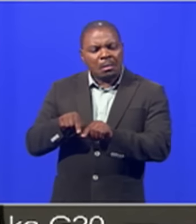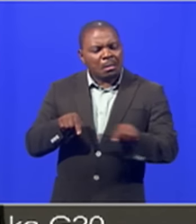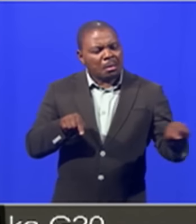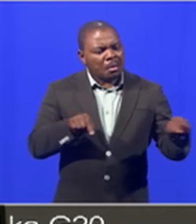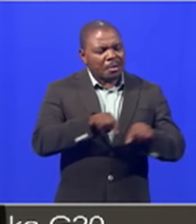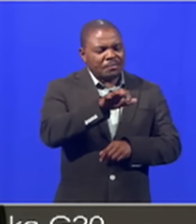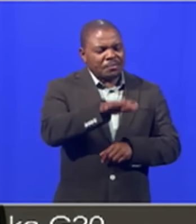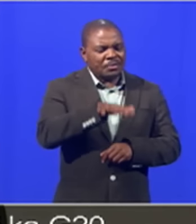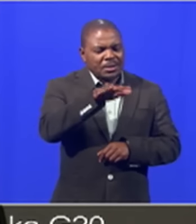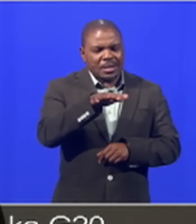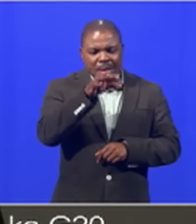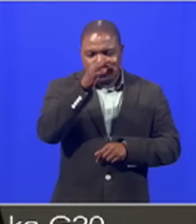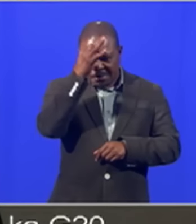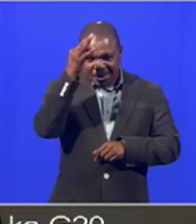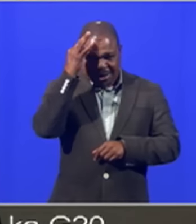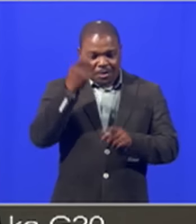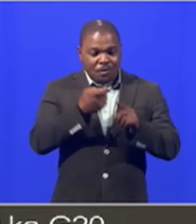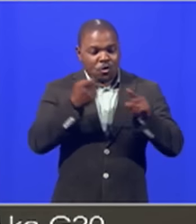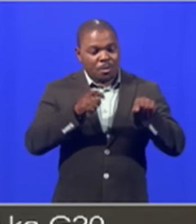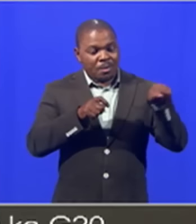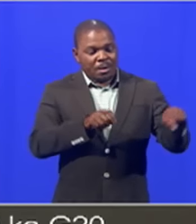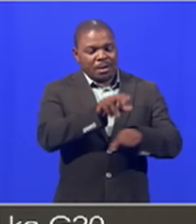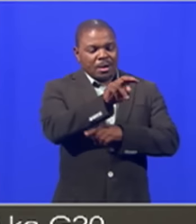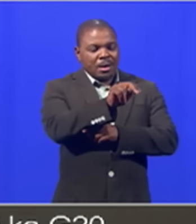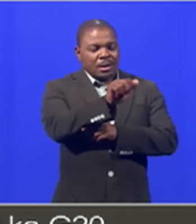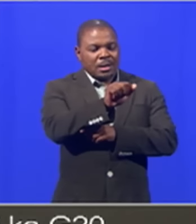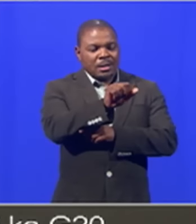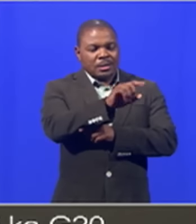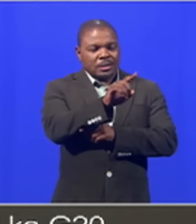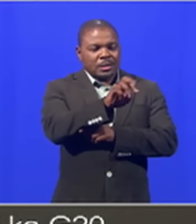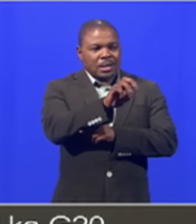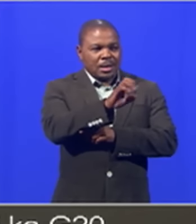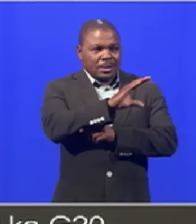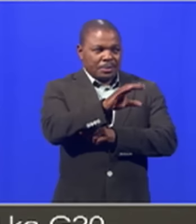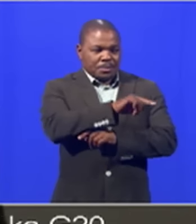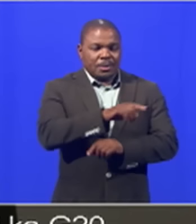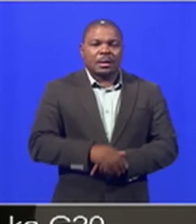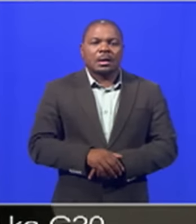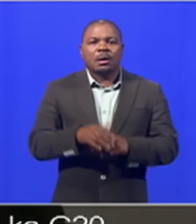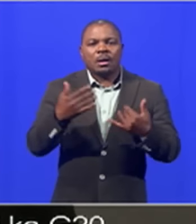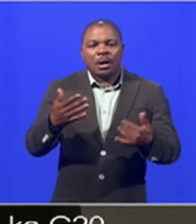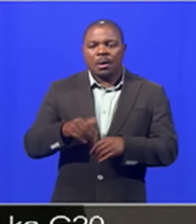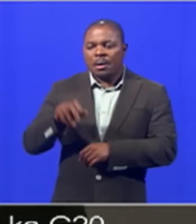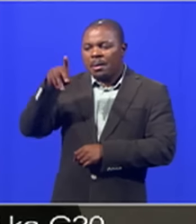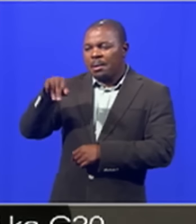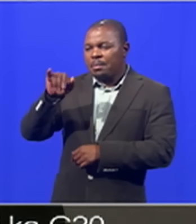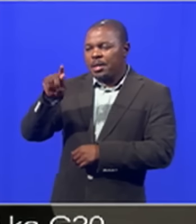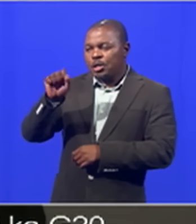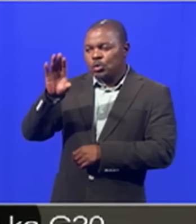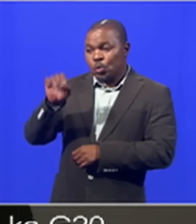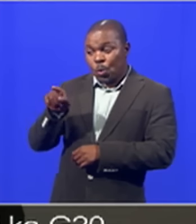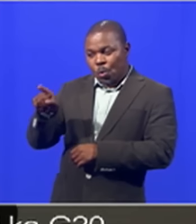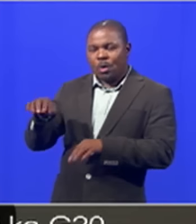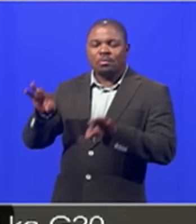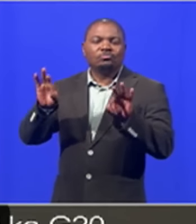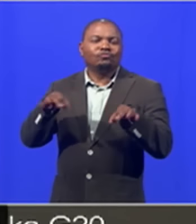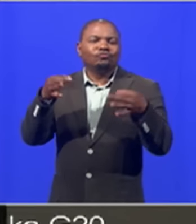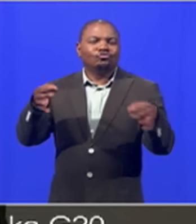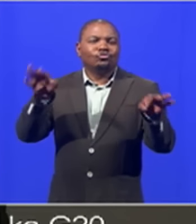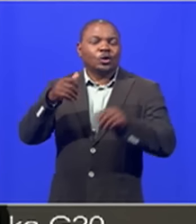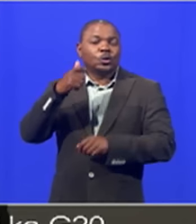10 le botlhano fela go tswa kwa Nasrec Expo Center re buisana le Pitso Moshe yo e leng sebini sa mmino